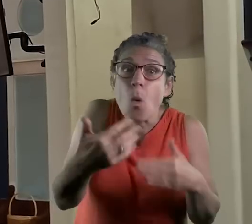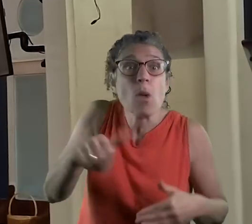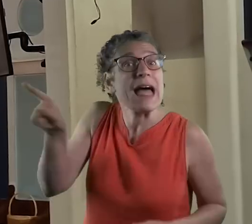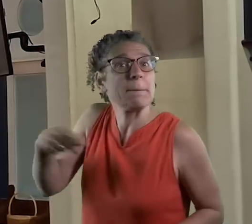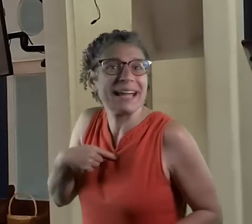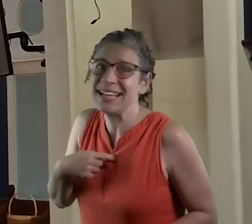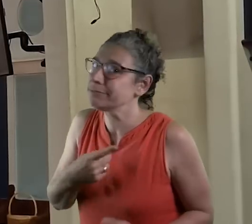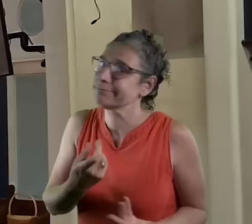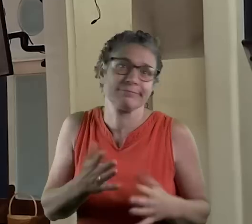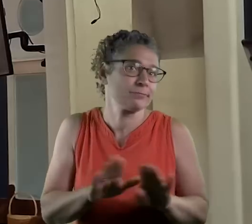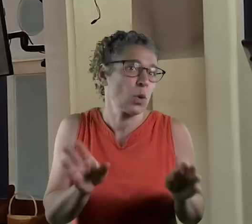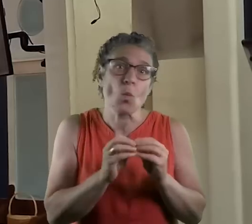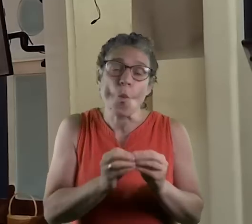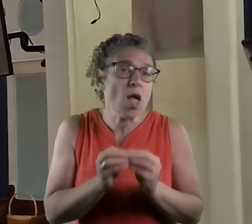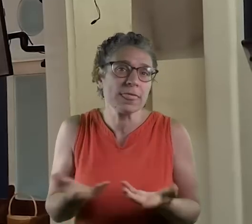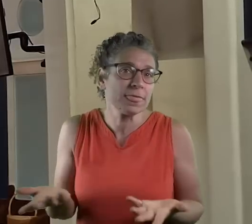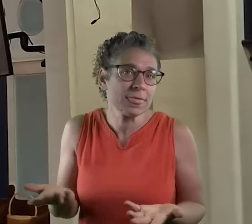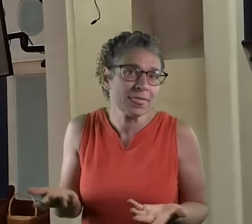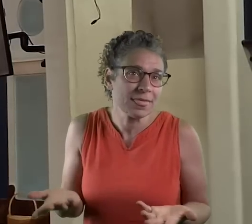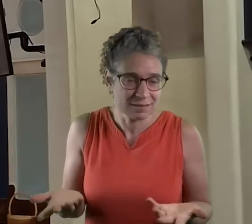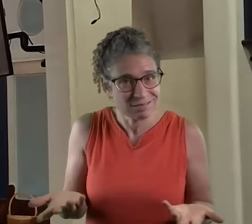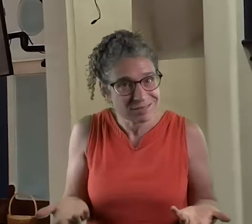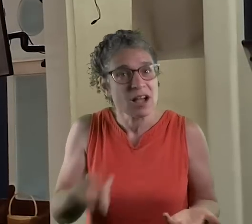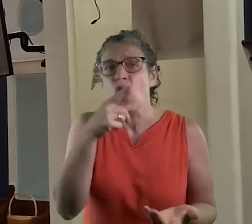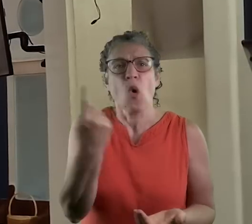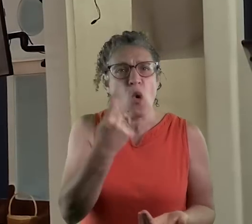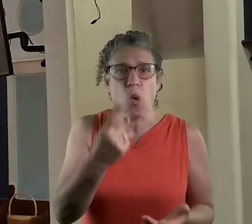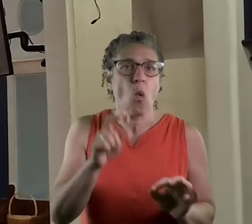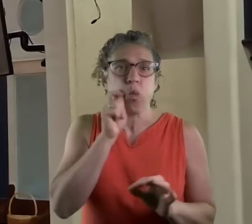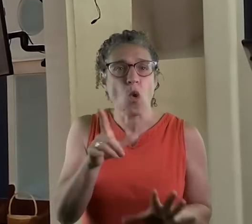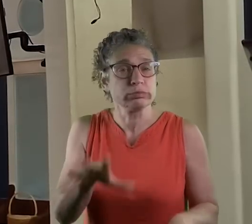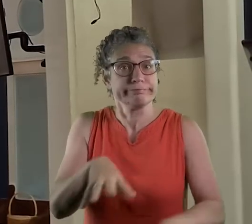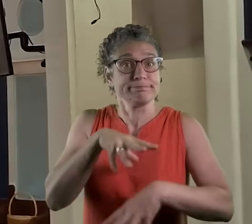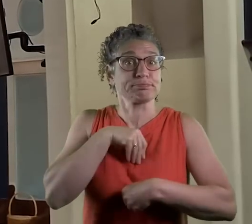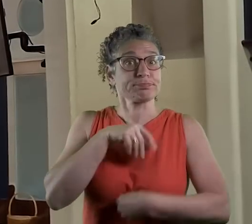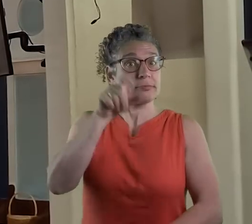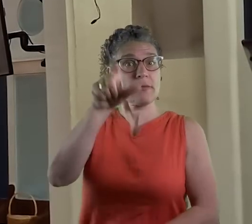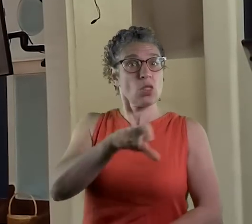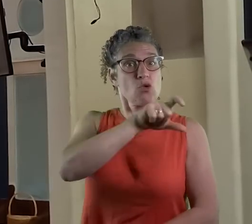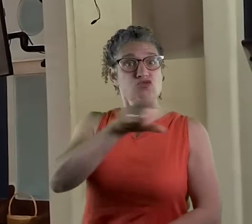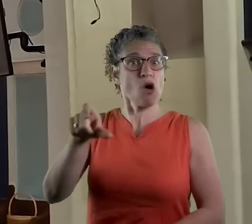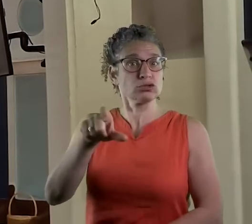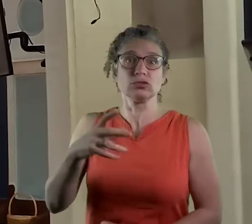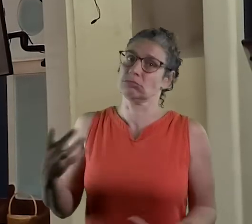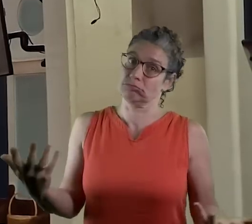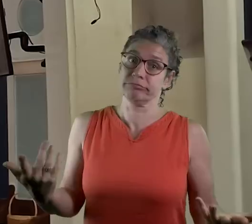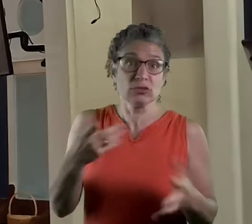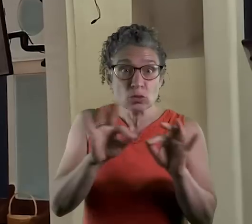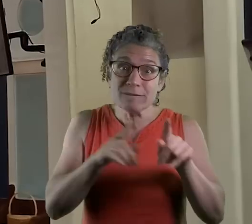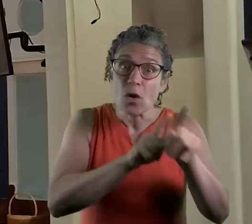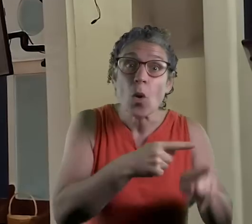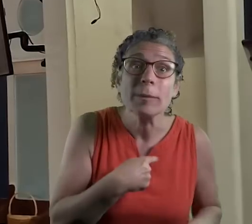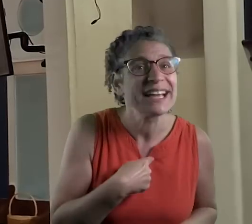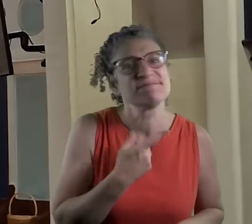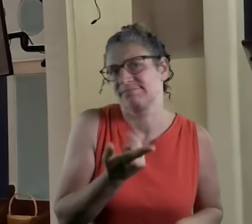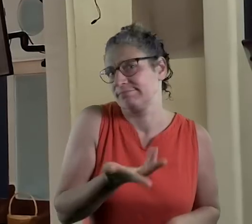me is not worthy of me, and whoever does not take up the cross and follow me is not